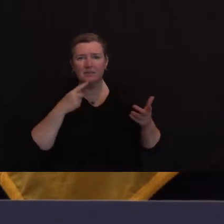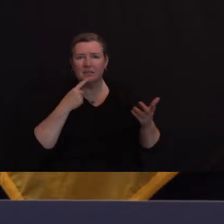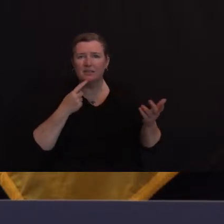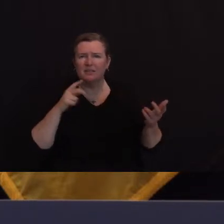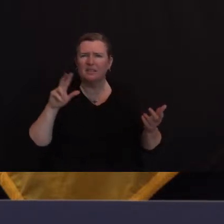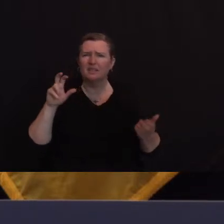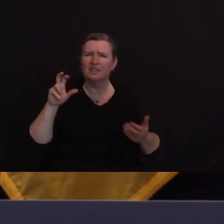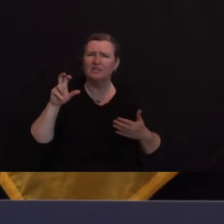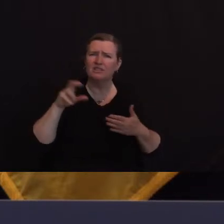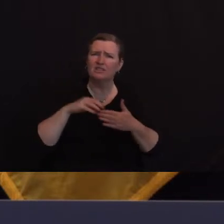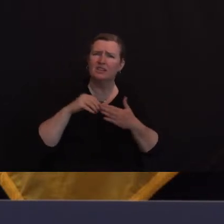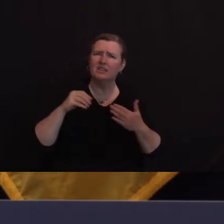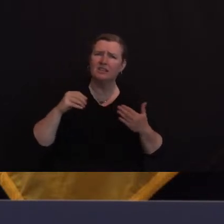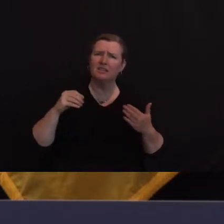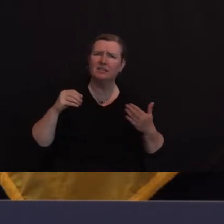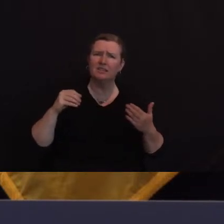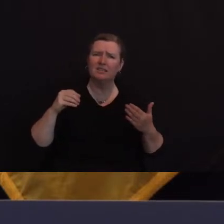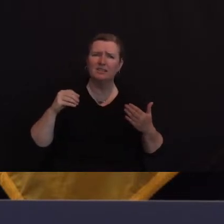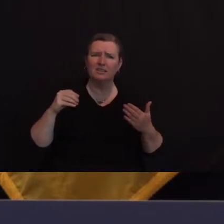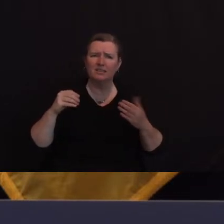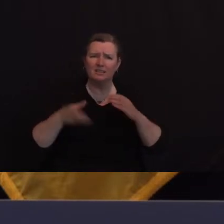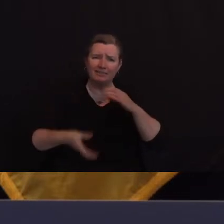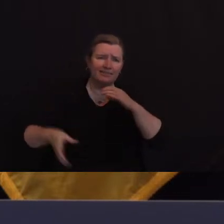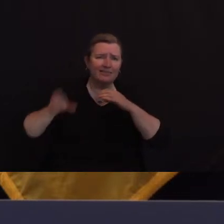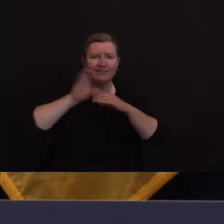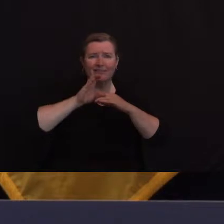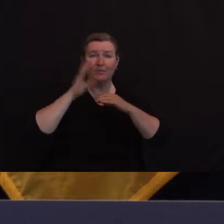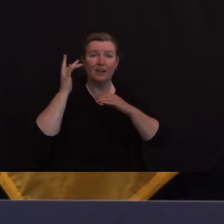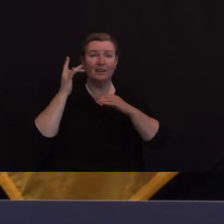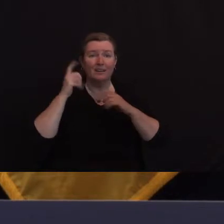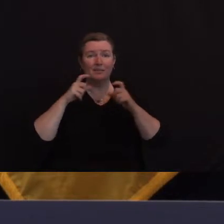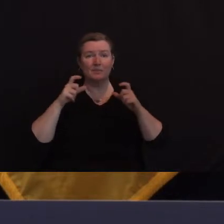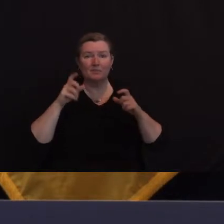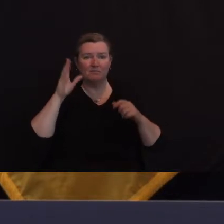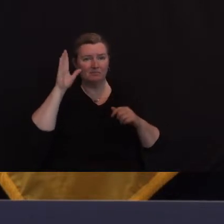were staying home and not going back to work. The data doesn't